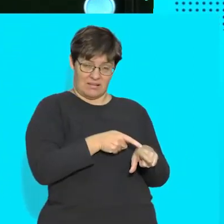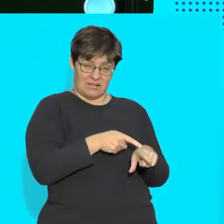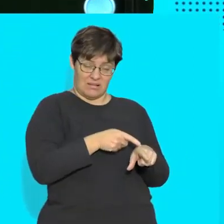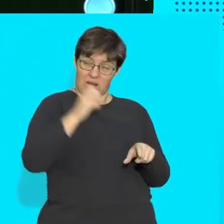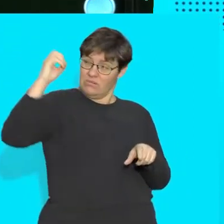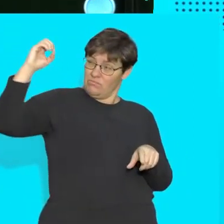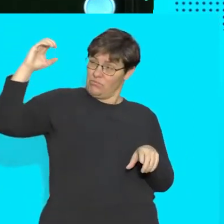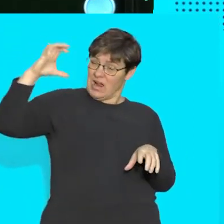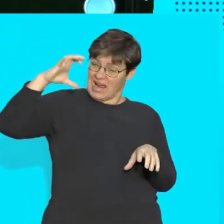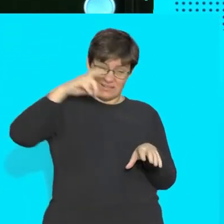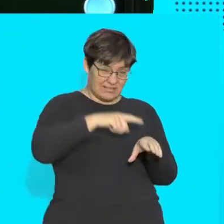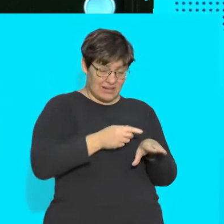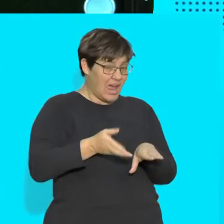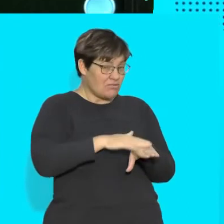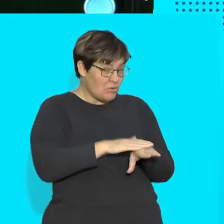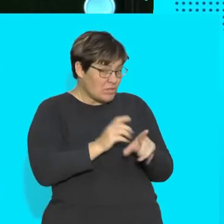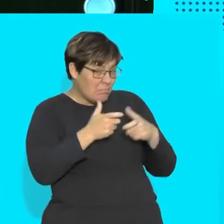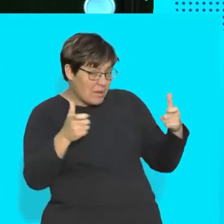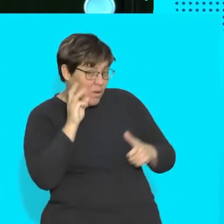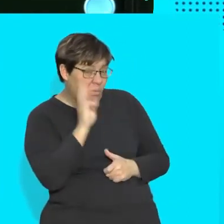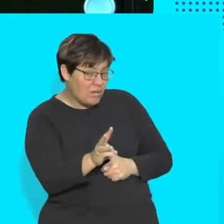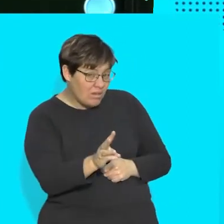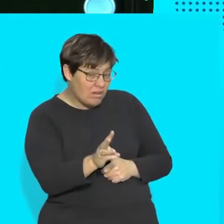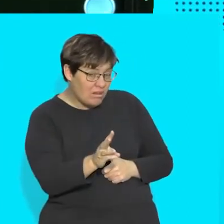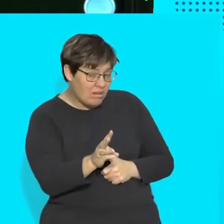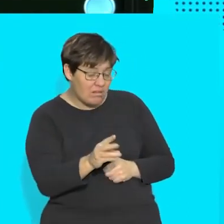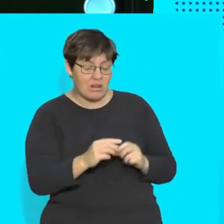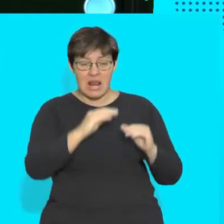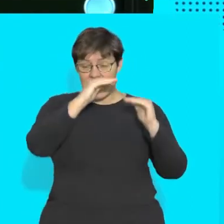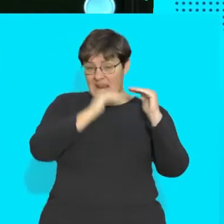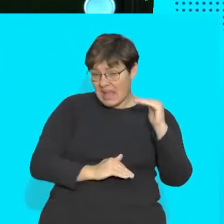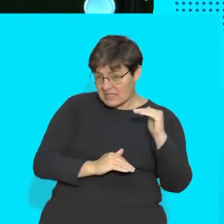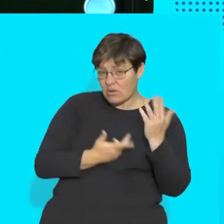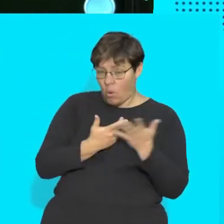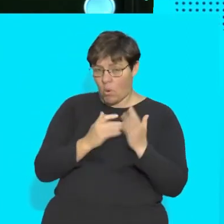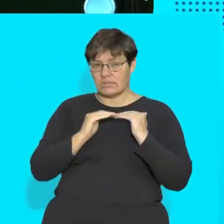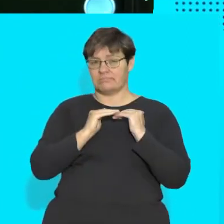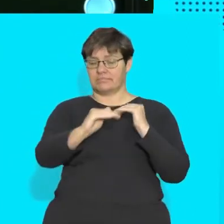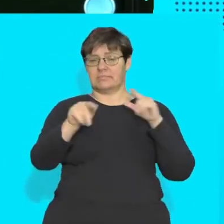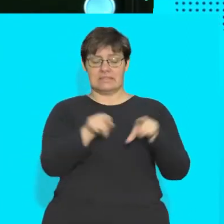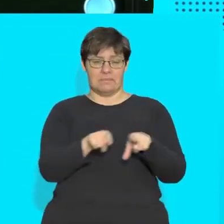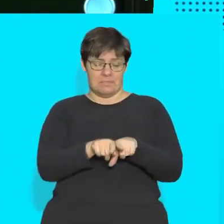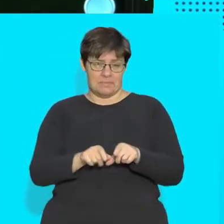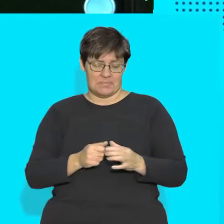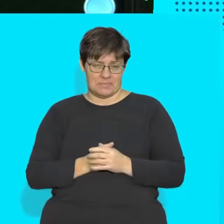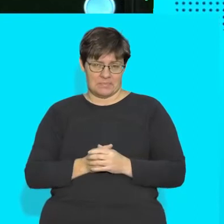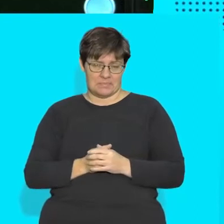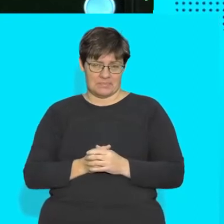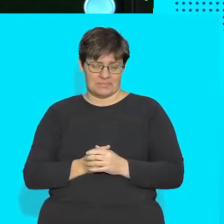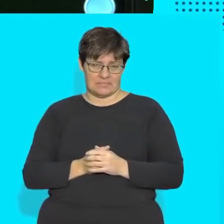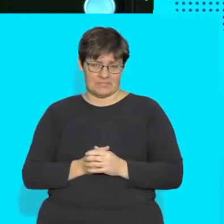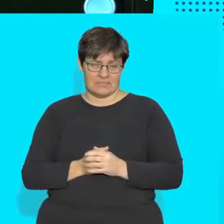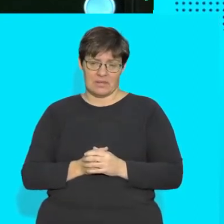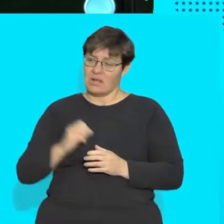metal, is the current going to get bigger, smaller, or stay the same?